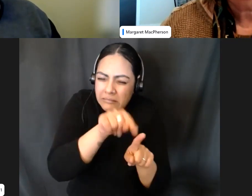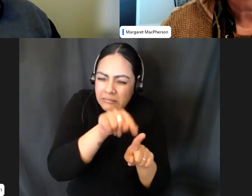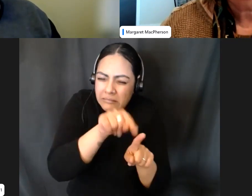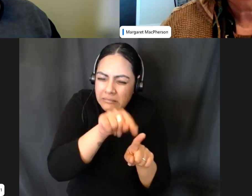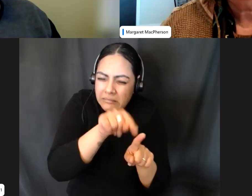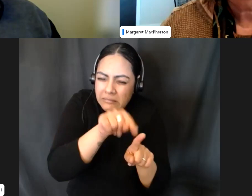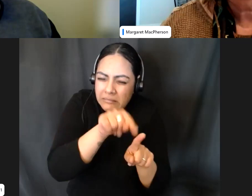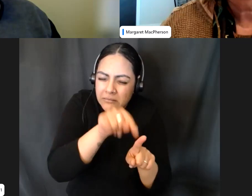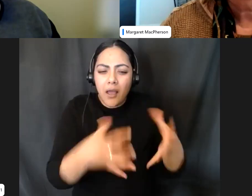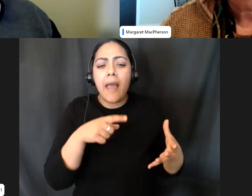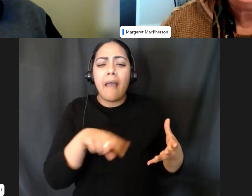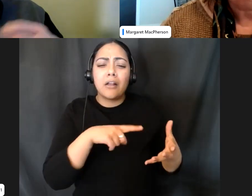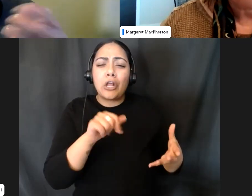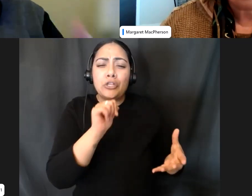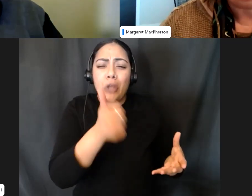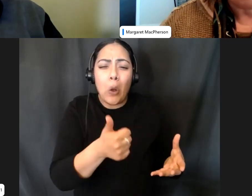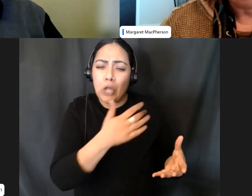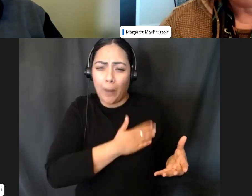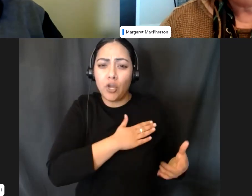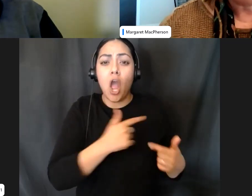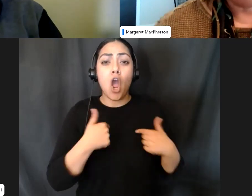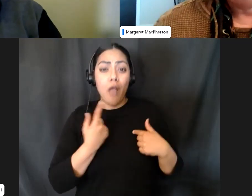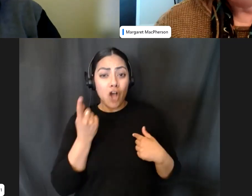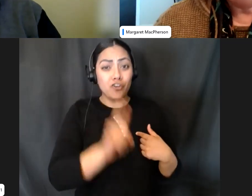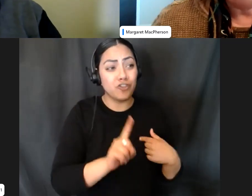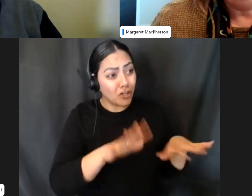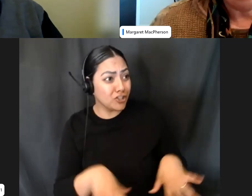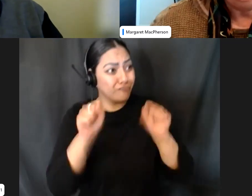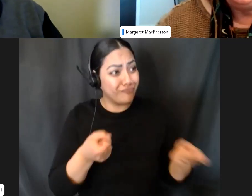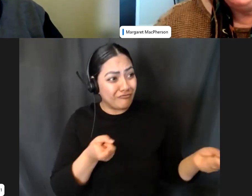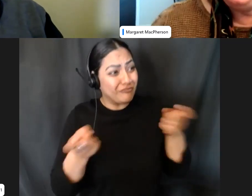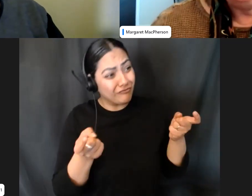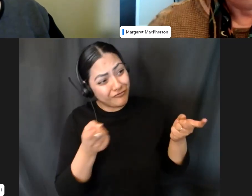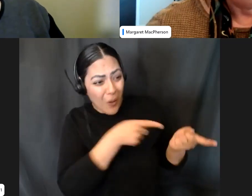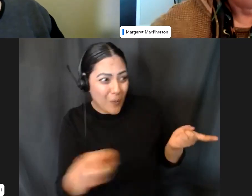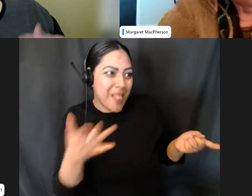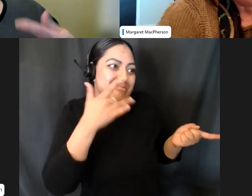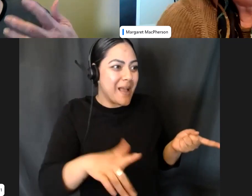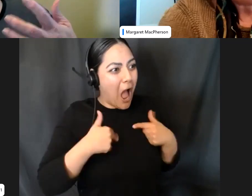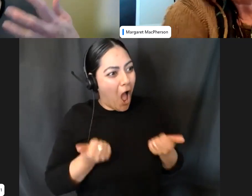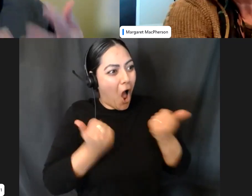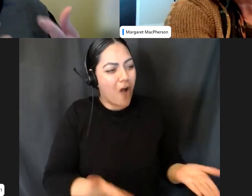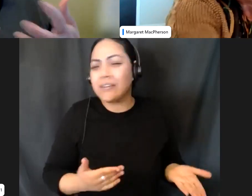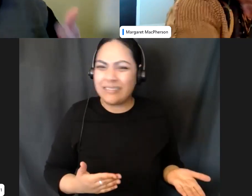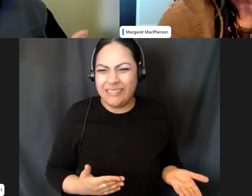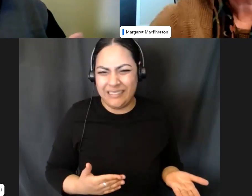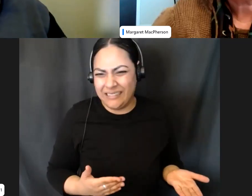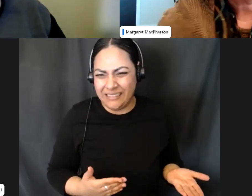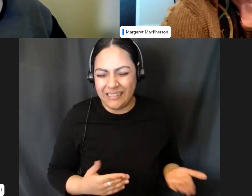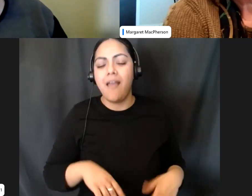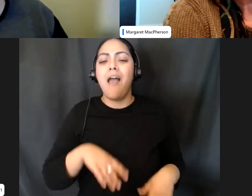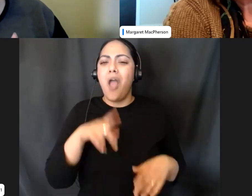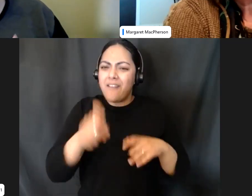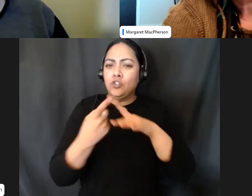coming in and said, here we are, you lucky people, we're going to offer you this to do. We have to start with abuse